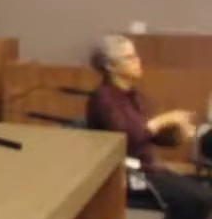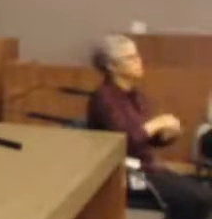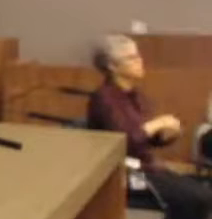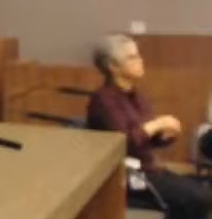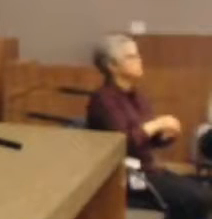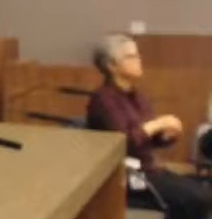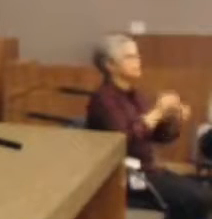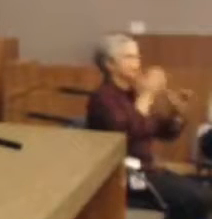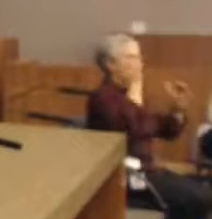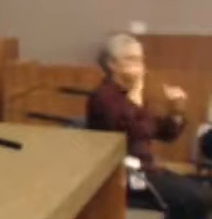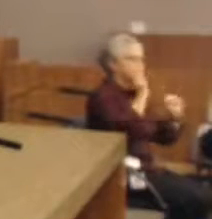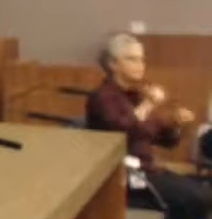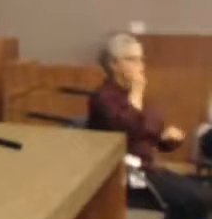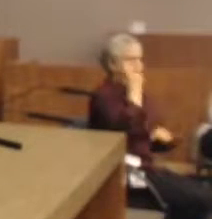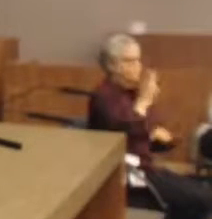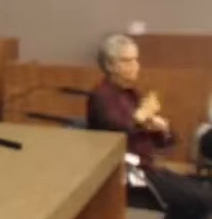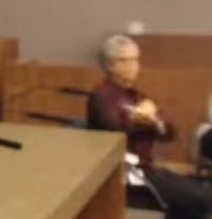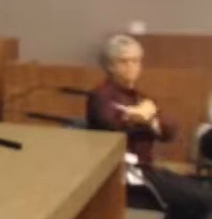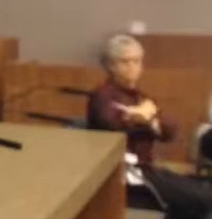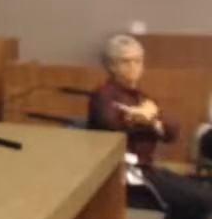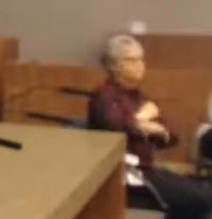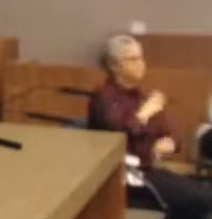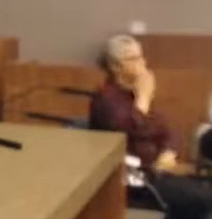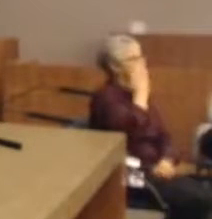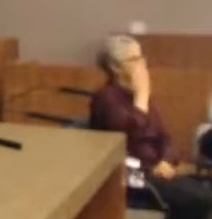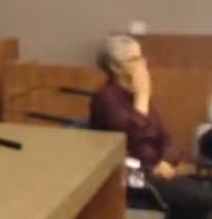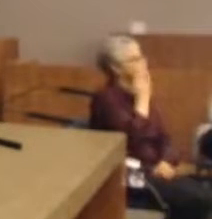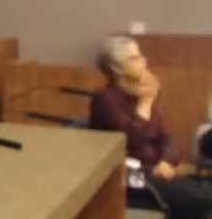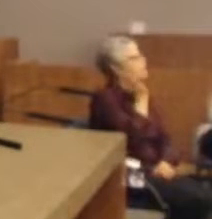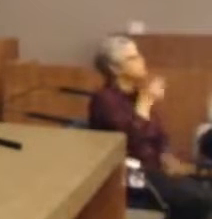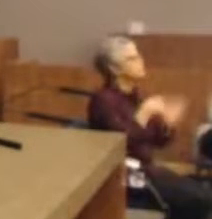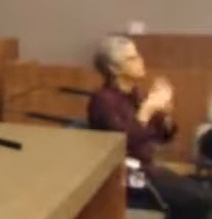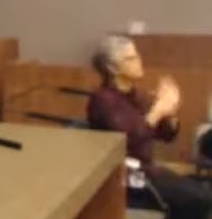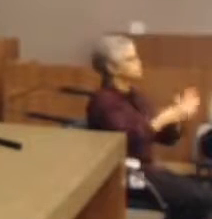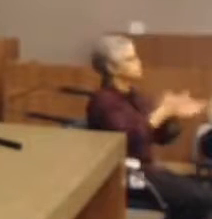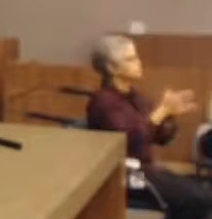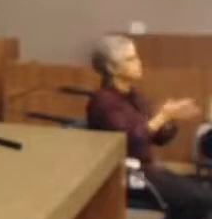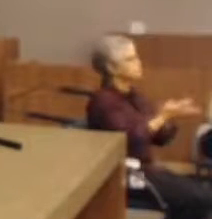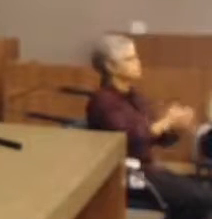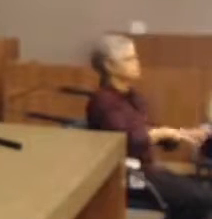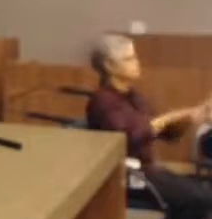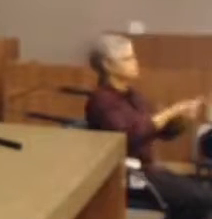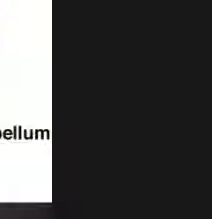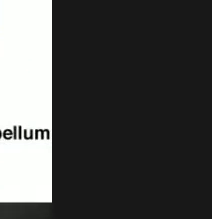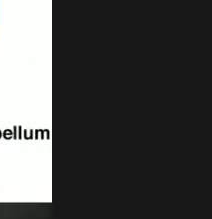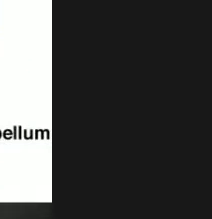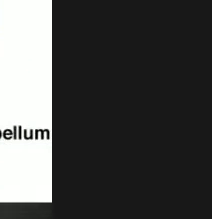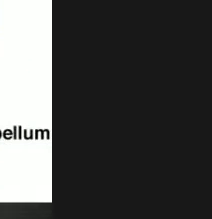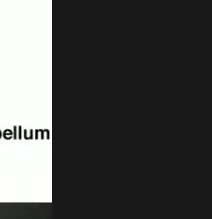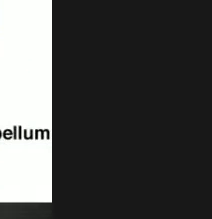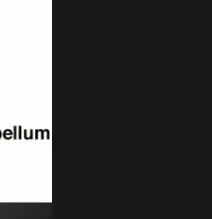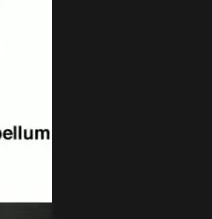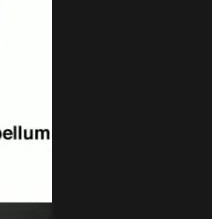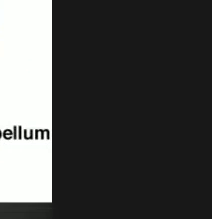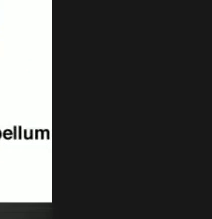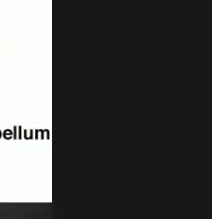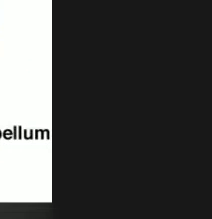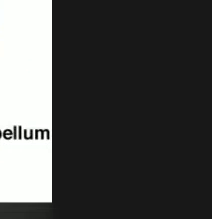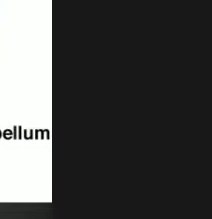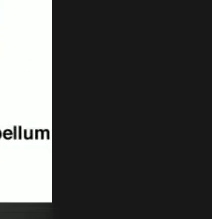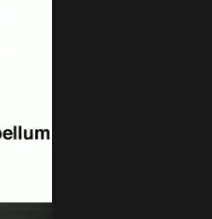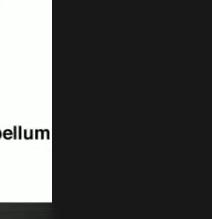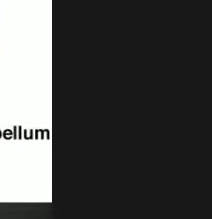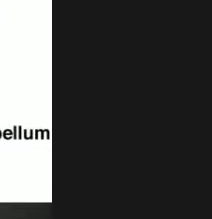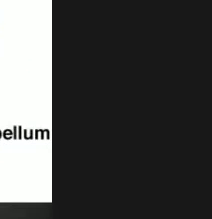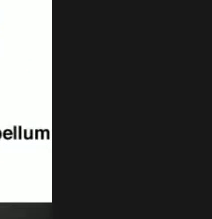can see that, but this is a diagram of the brain. I'm going to point to some of the important pieces that we talk about during trauma. So the first one is the